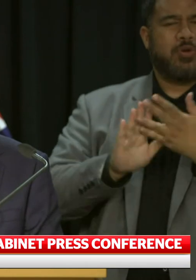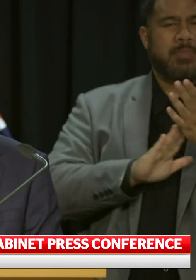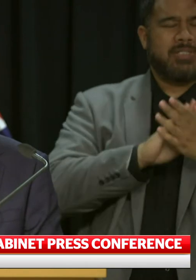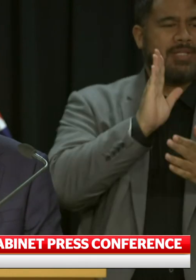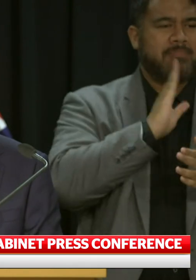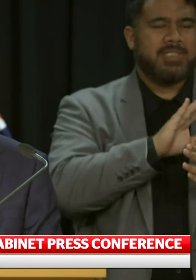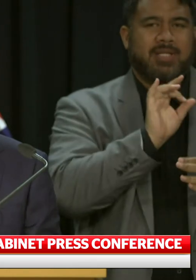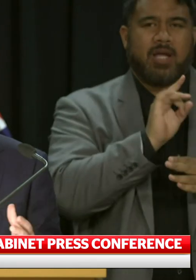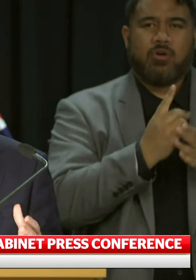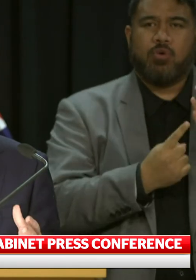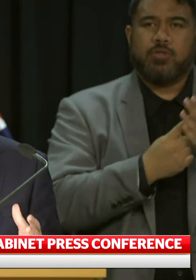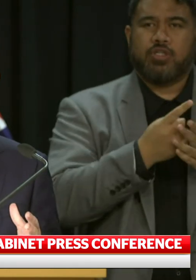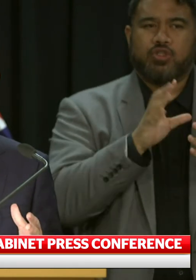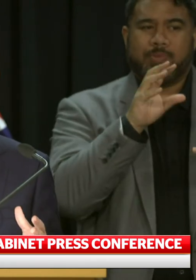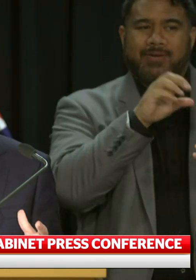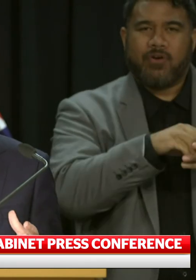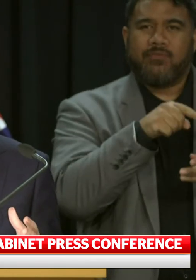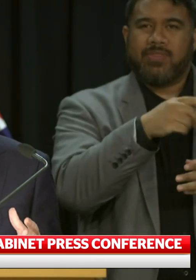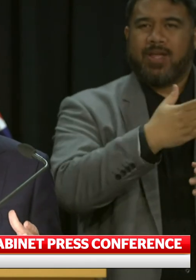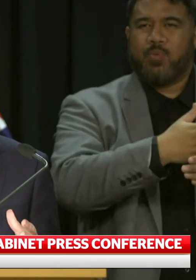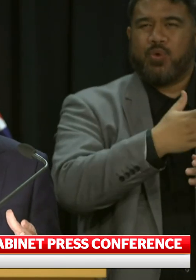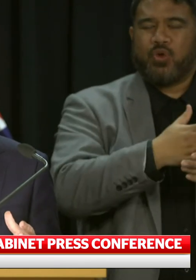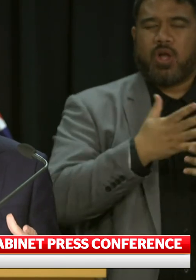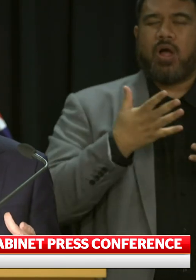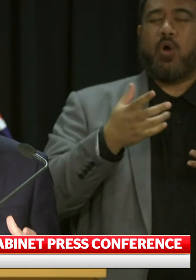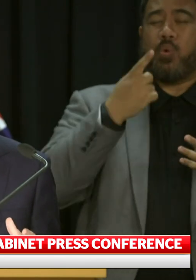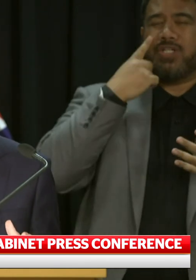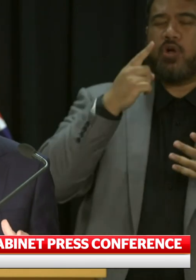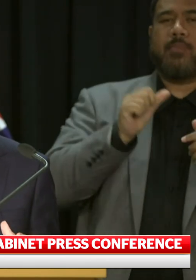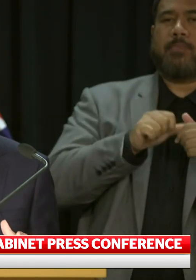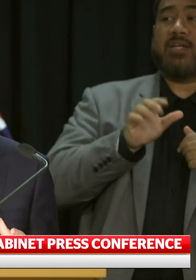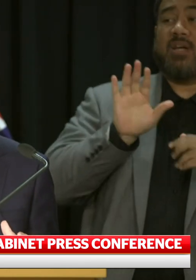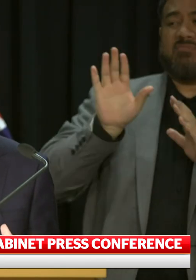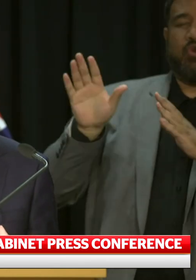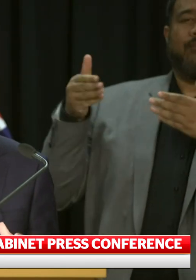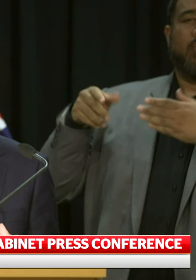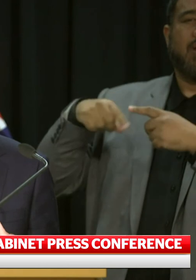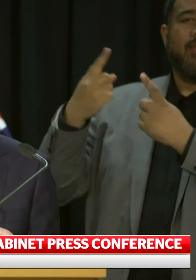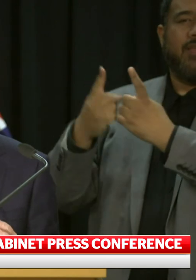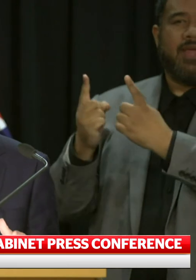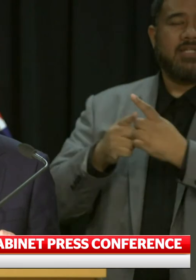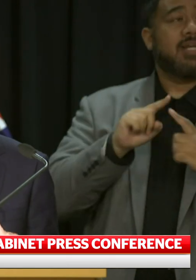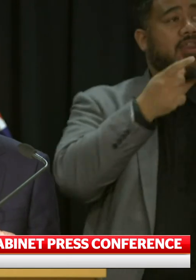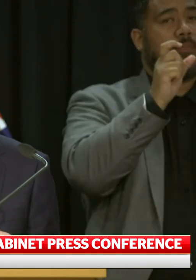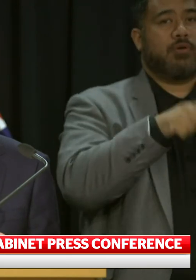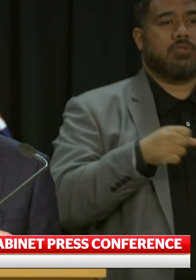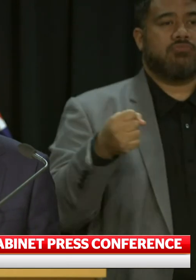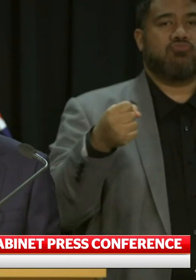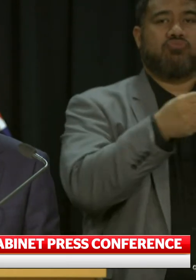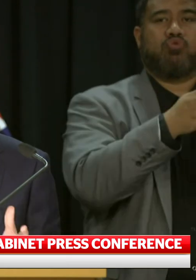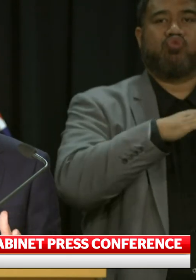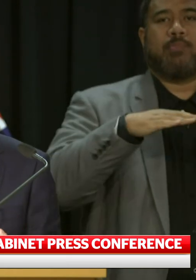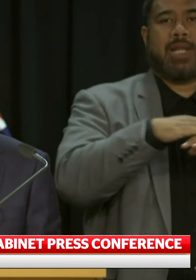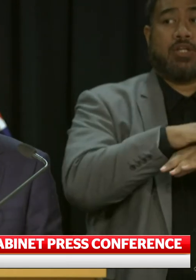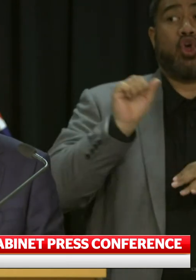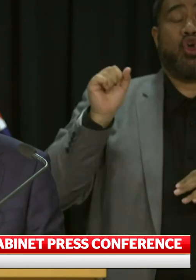those discussions. And there was just an opportunity to rationalise the number of regional leads that we had. It was ultimately her